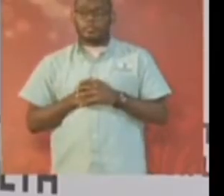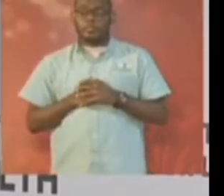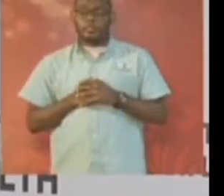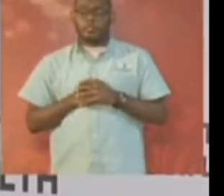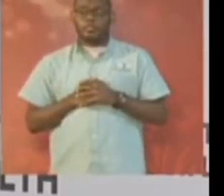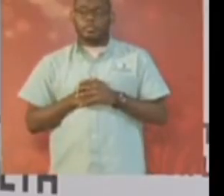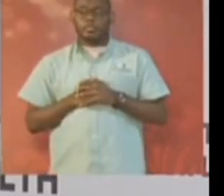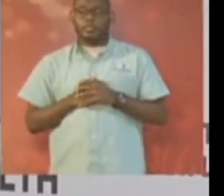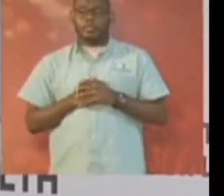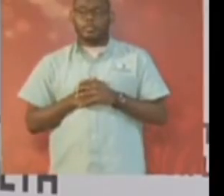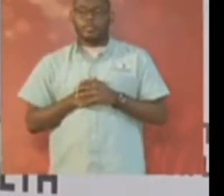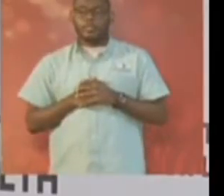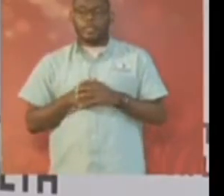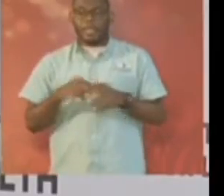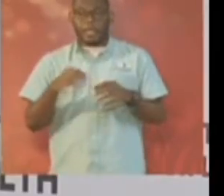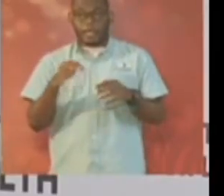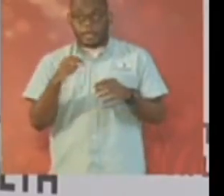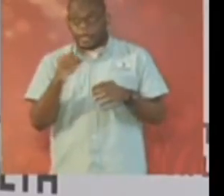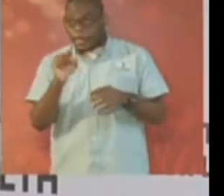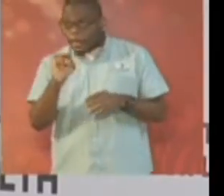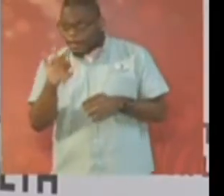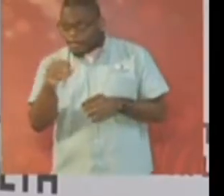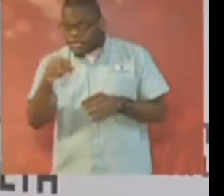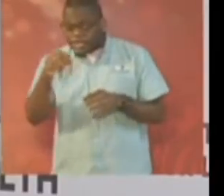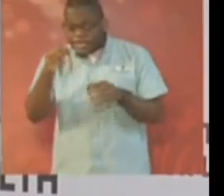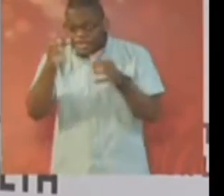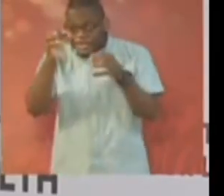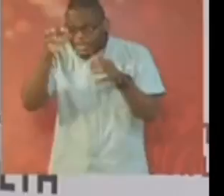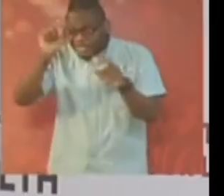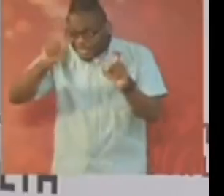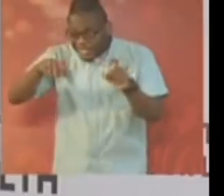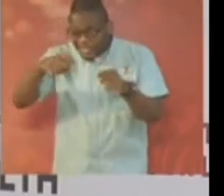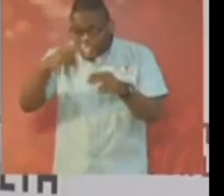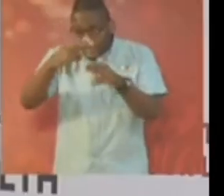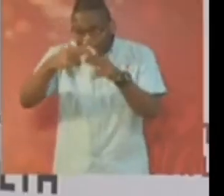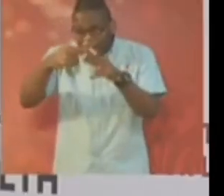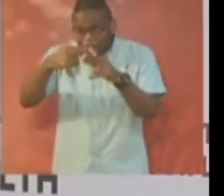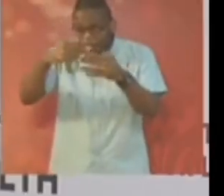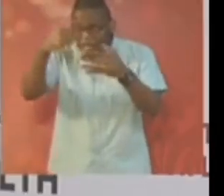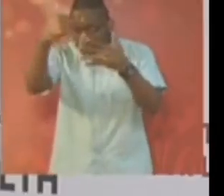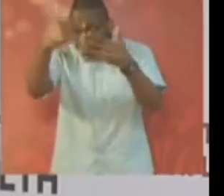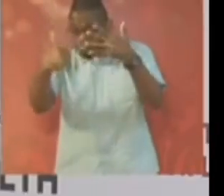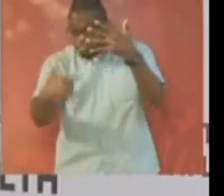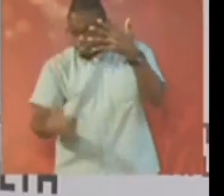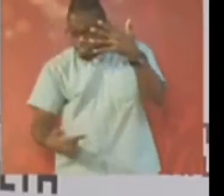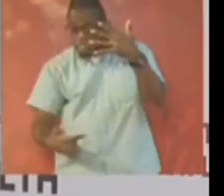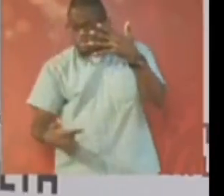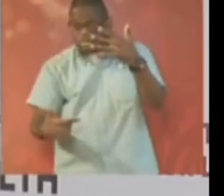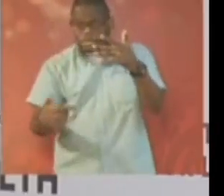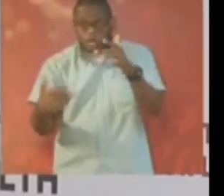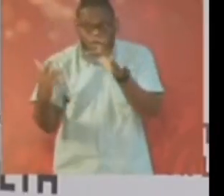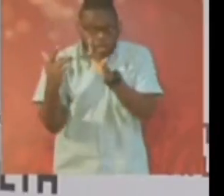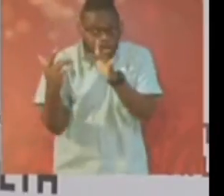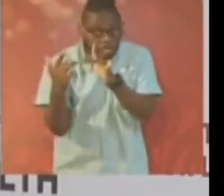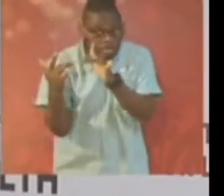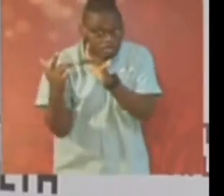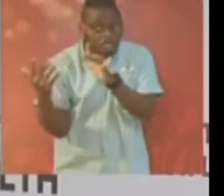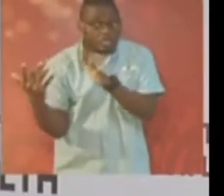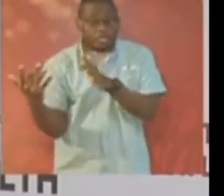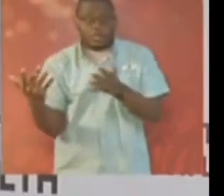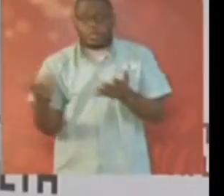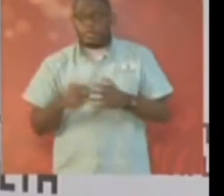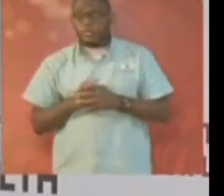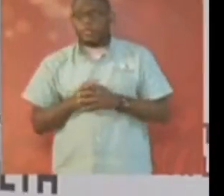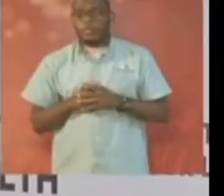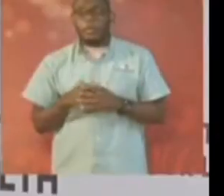contact tracing to be done in a timely fashion is going to be augmented by outreach to both